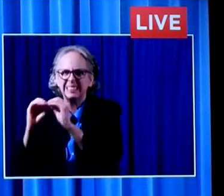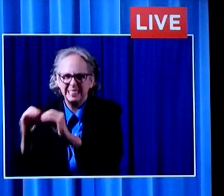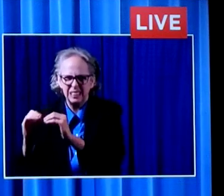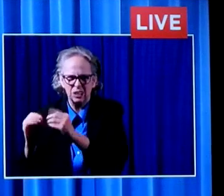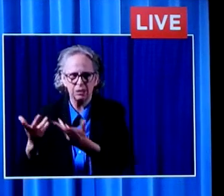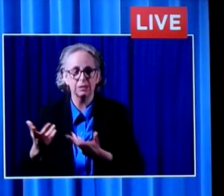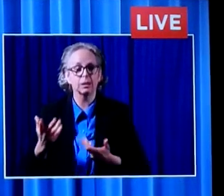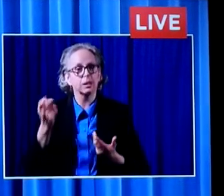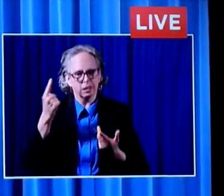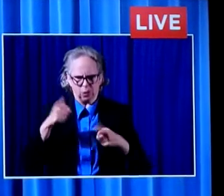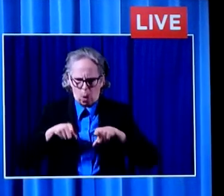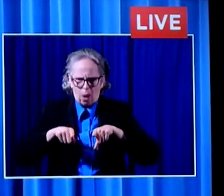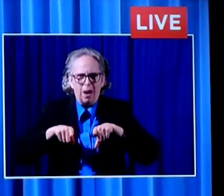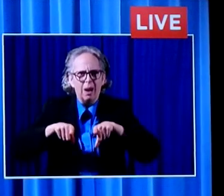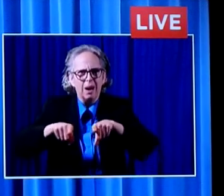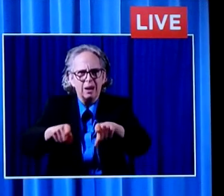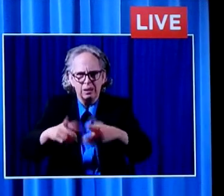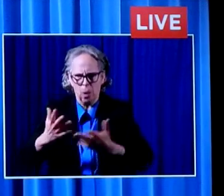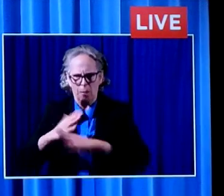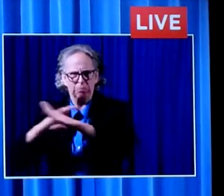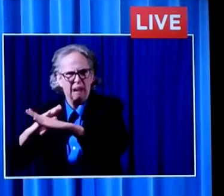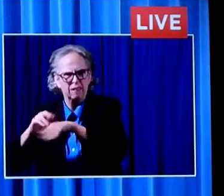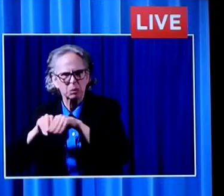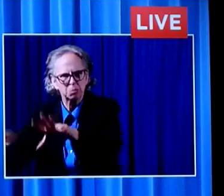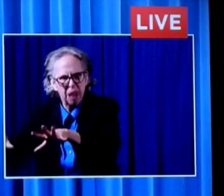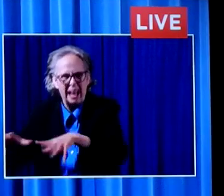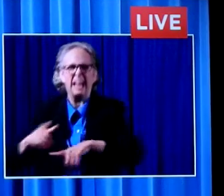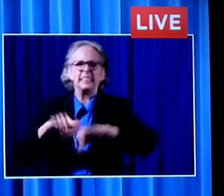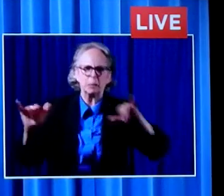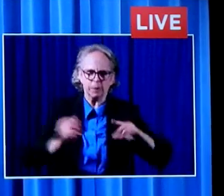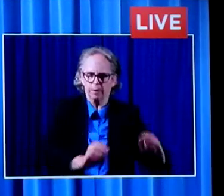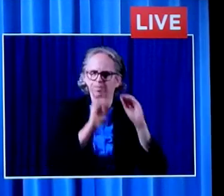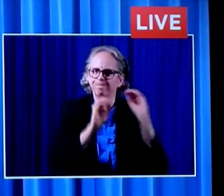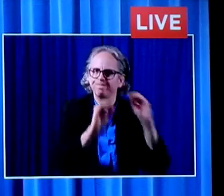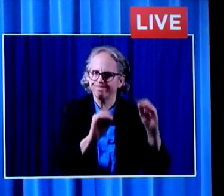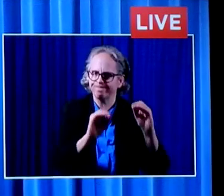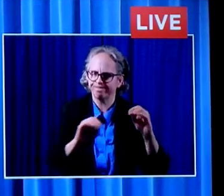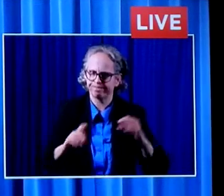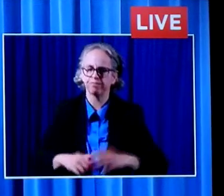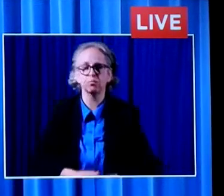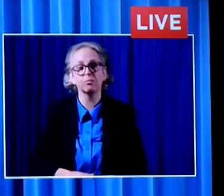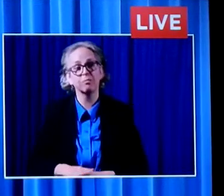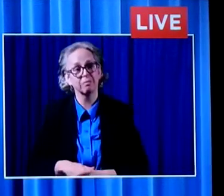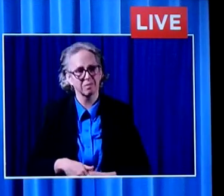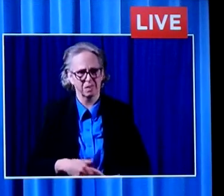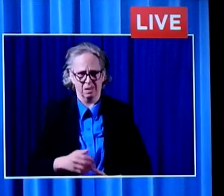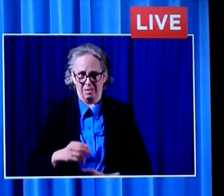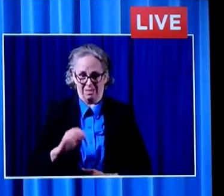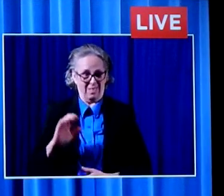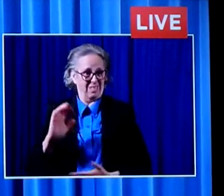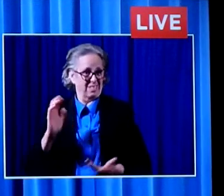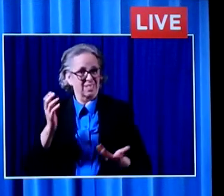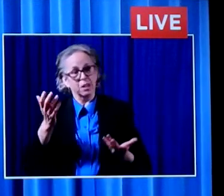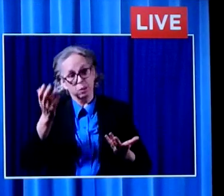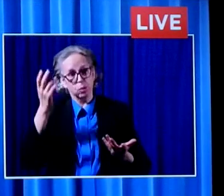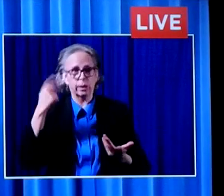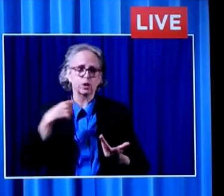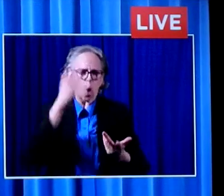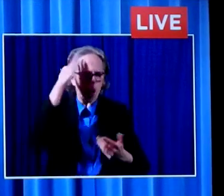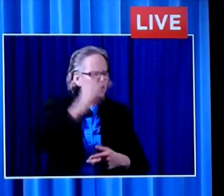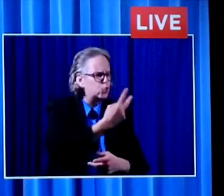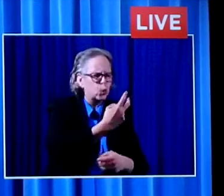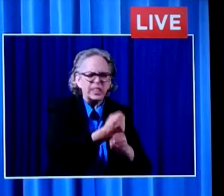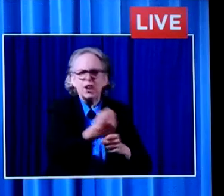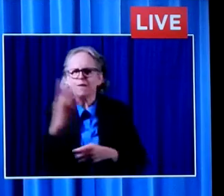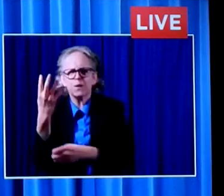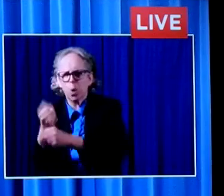Ohio's 2-year and 4-year colleges and universities are unique. The news about the coronavirus. Students, faculty, staff. That's right.